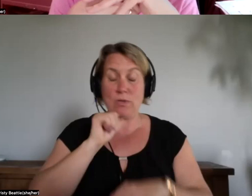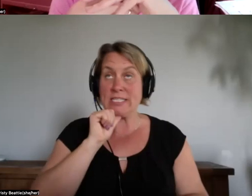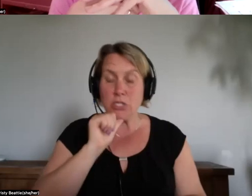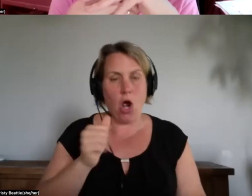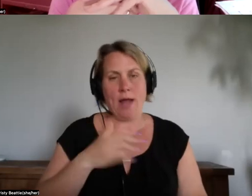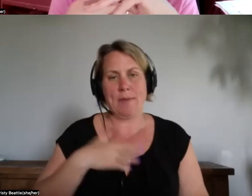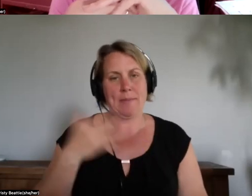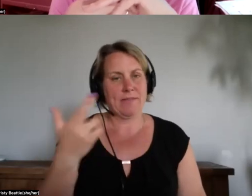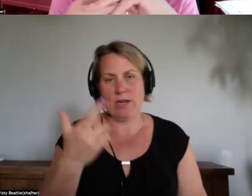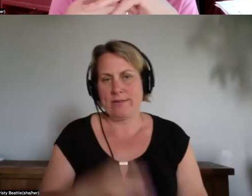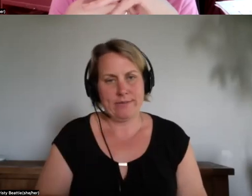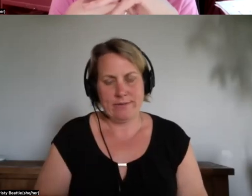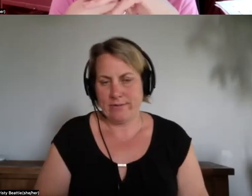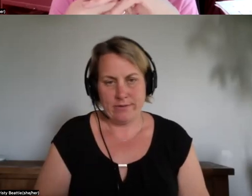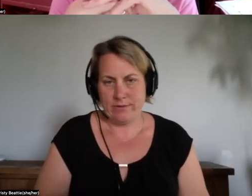um